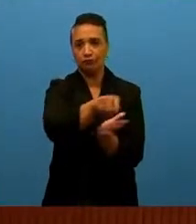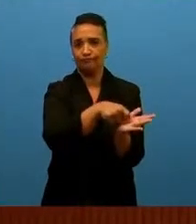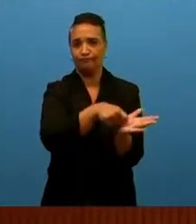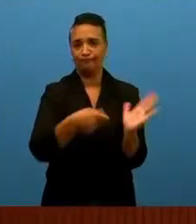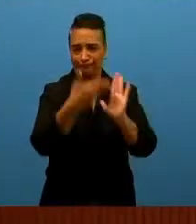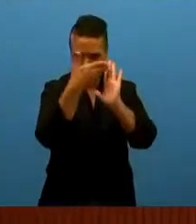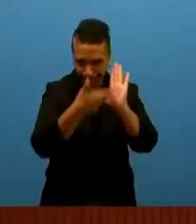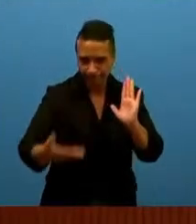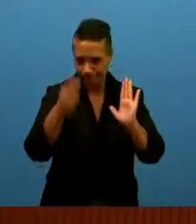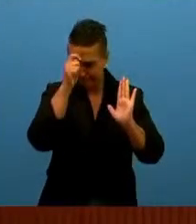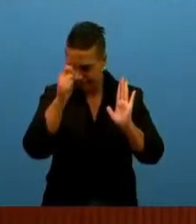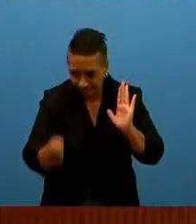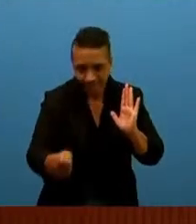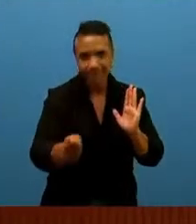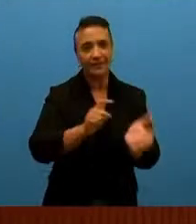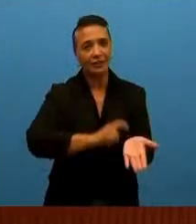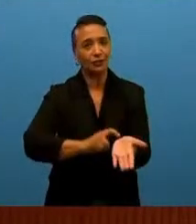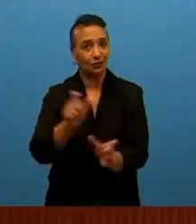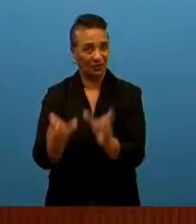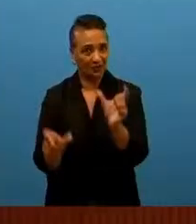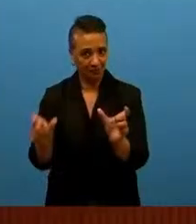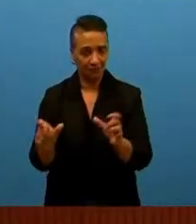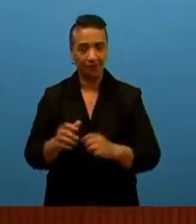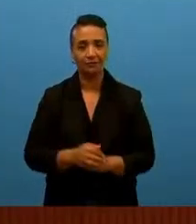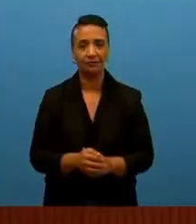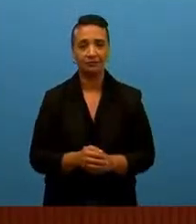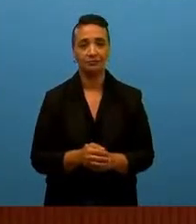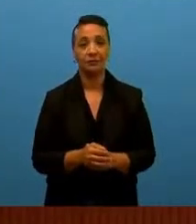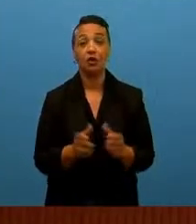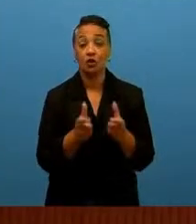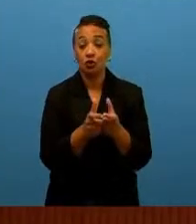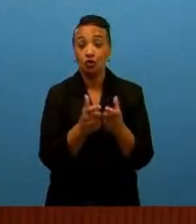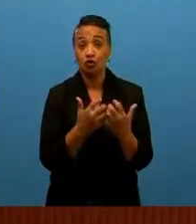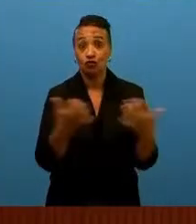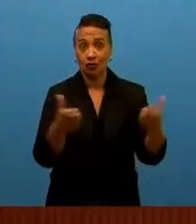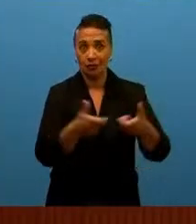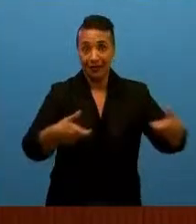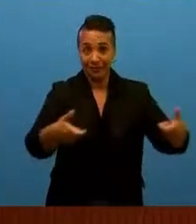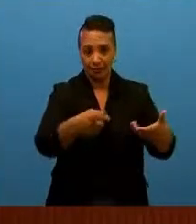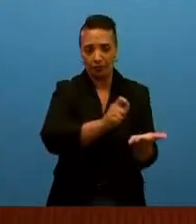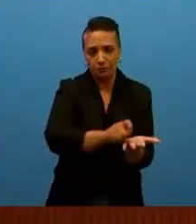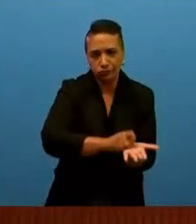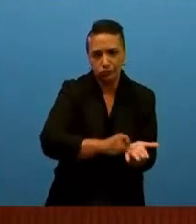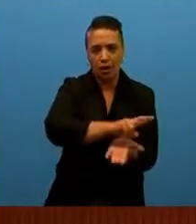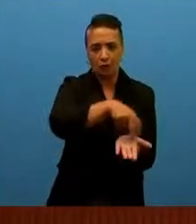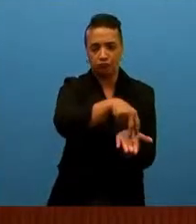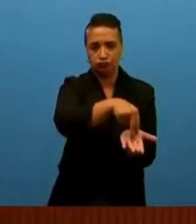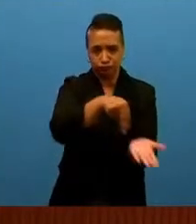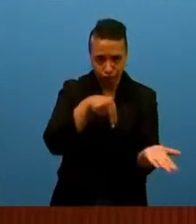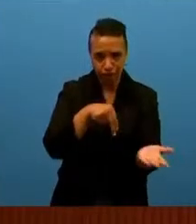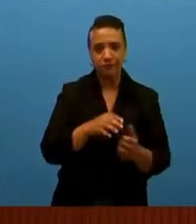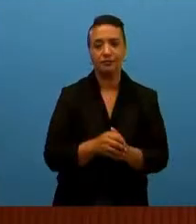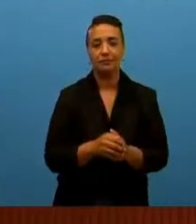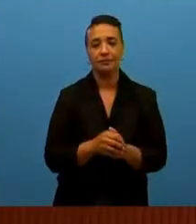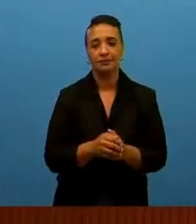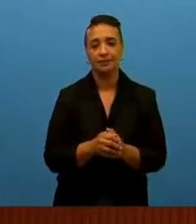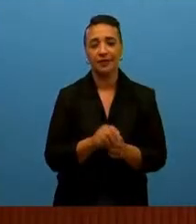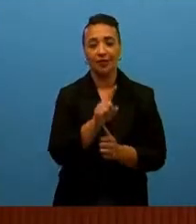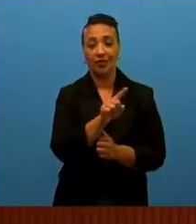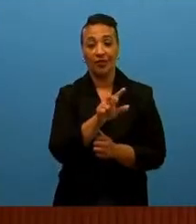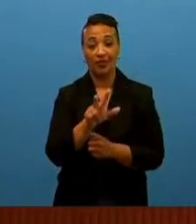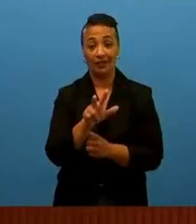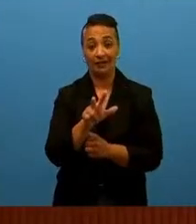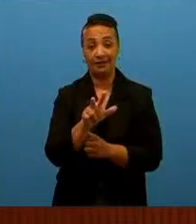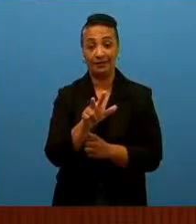Indigenous Peoples. The General Assembly adopted it on the 13th of September 2007. These milestones are